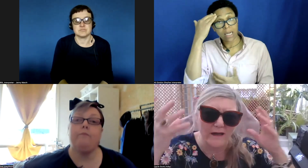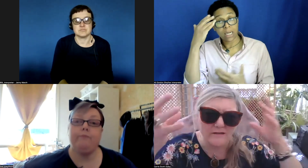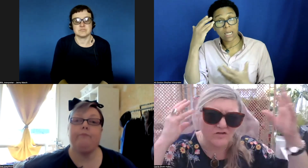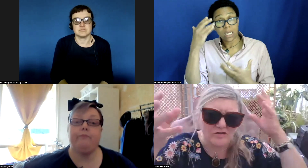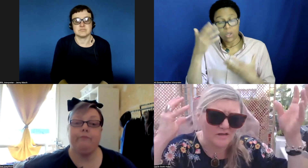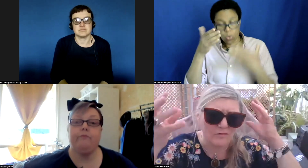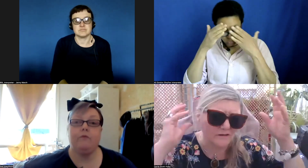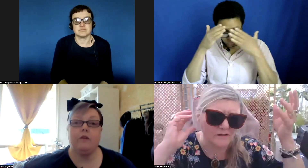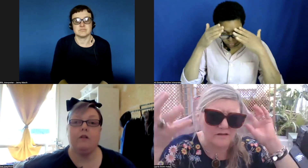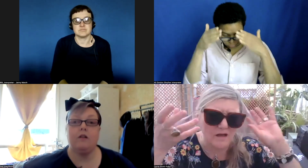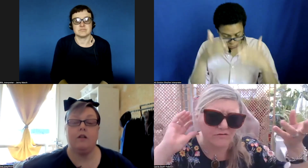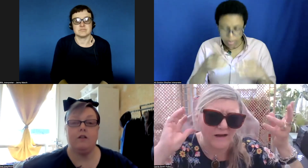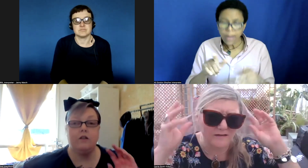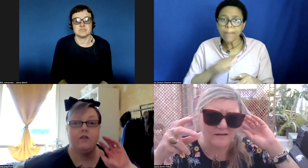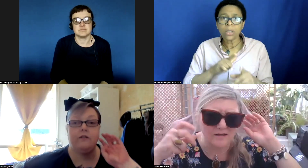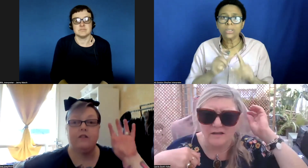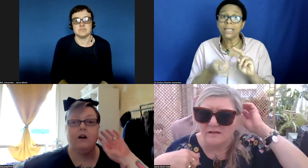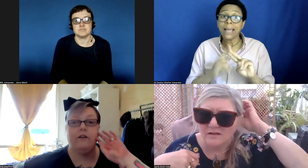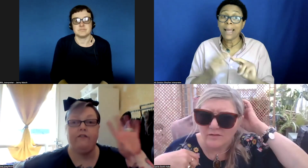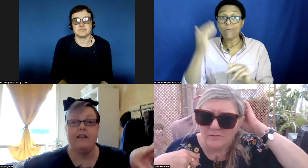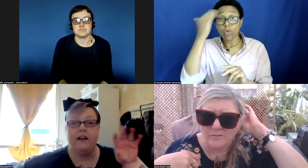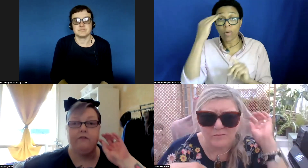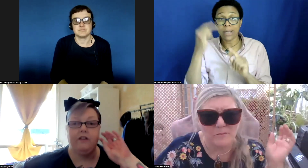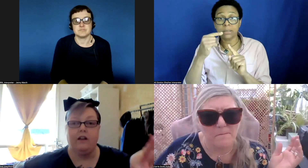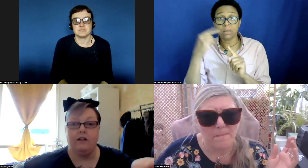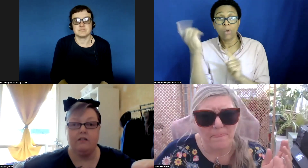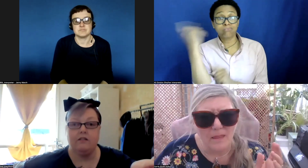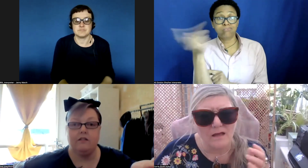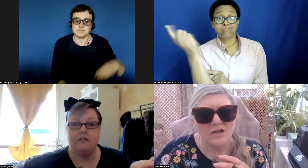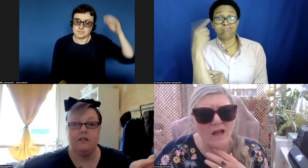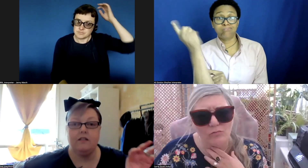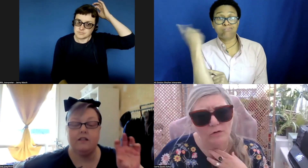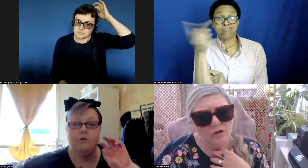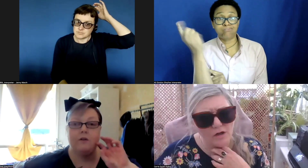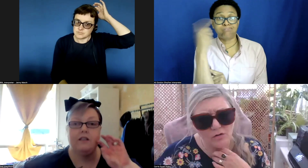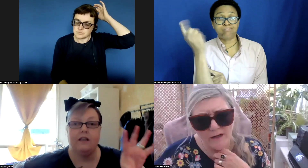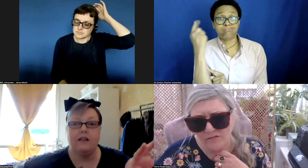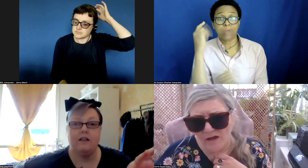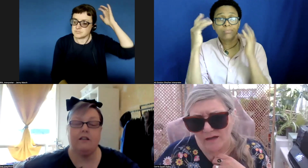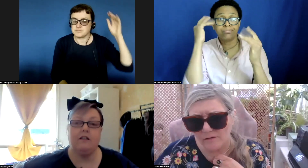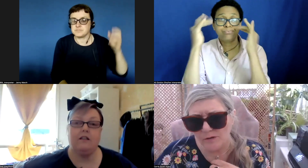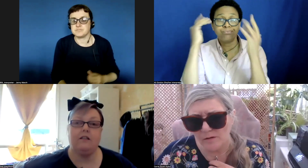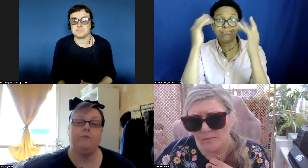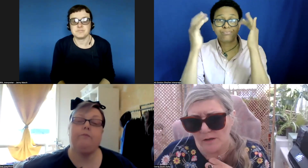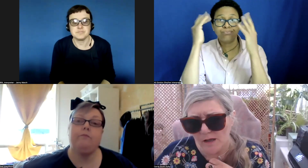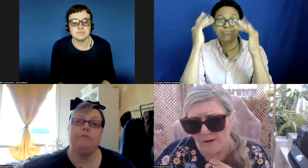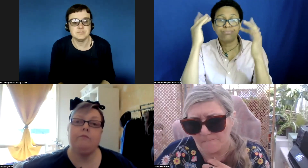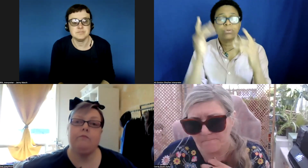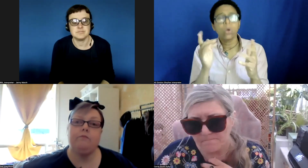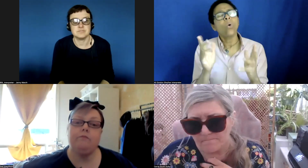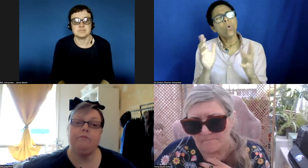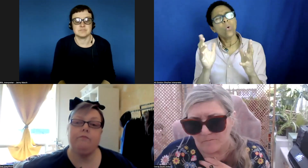your brain's just going so fast. To kind of vent everything. Yeah, well, not quite that, but